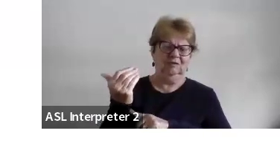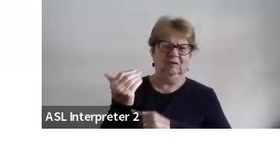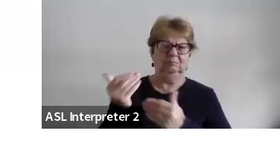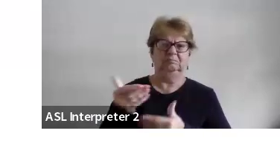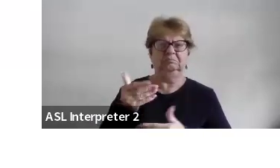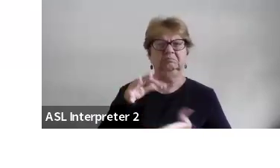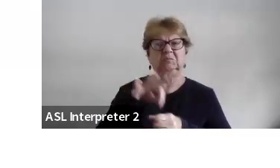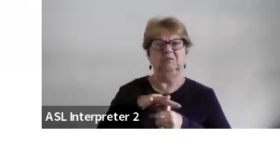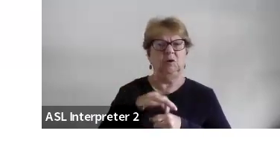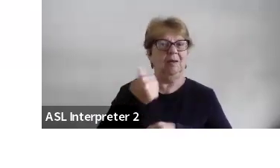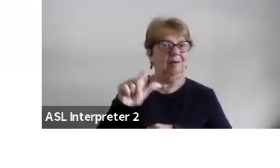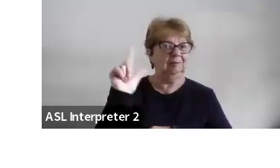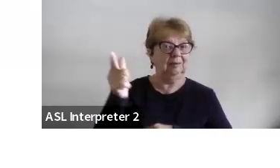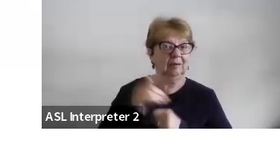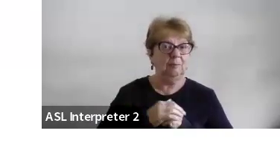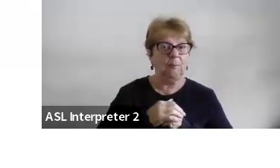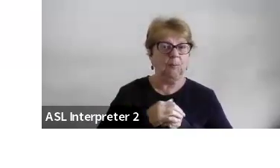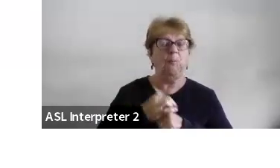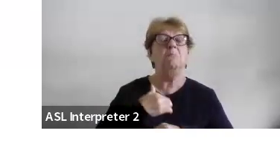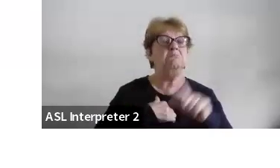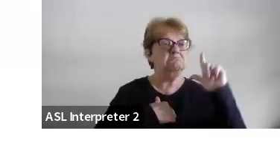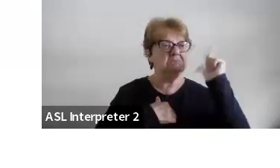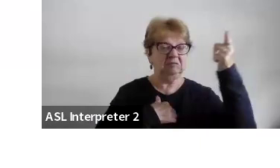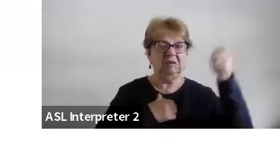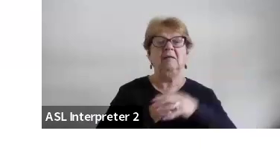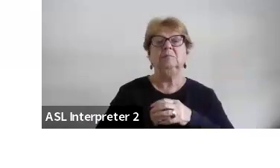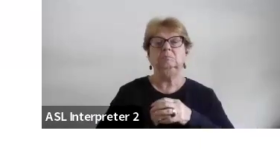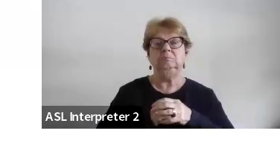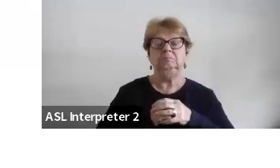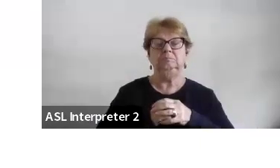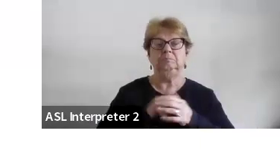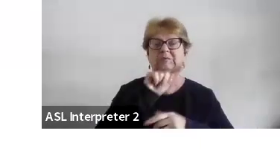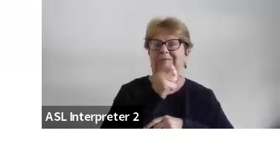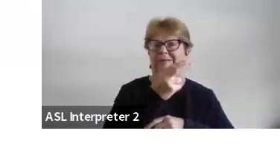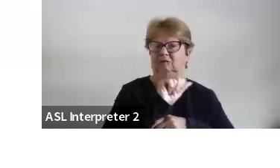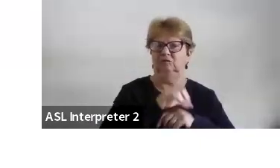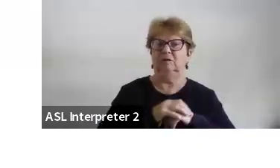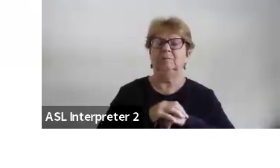Do we have any seconds? I second that. Tasha Conker.